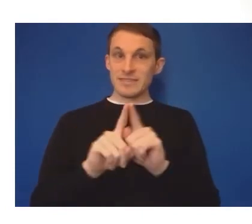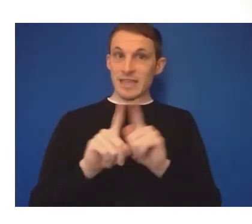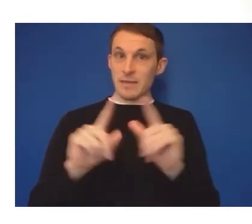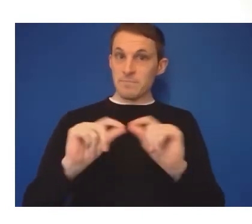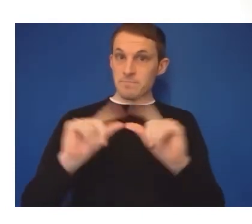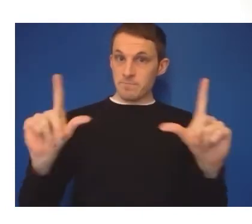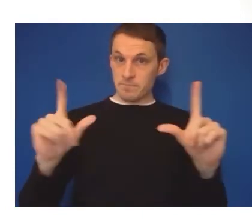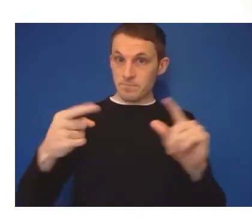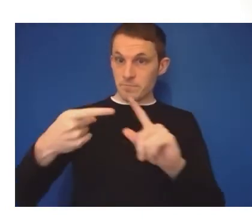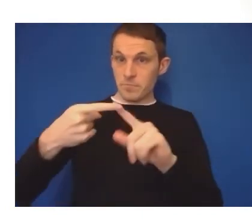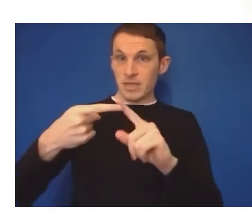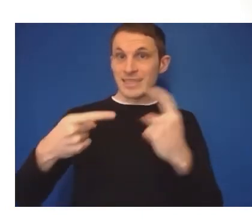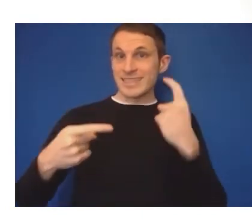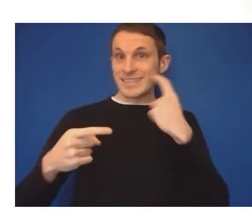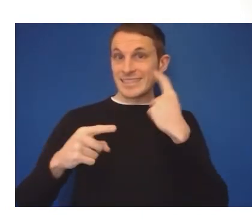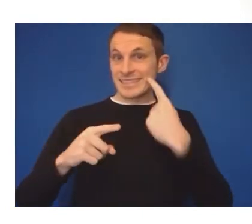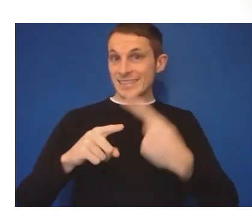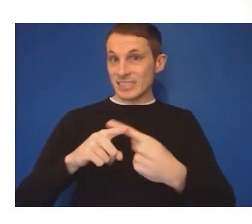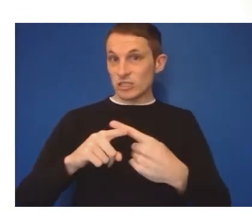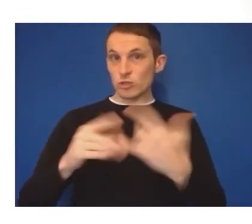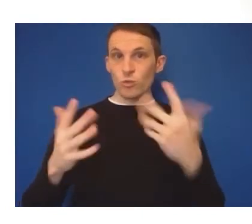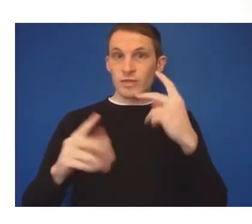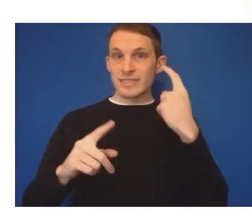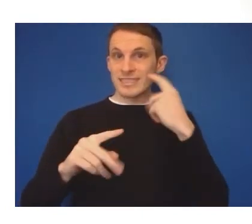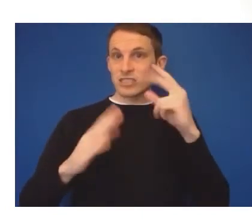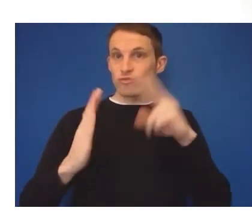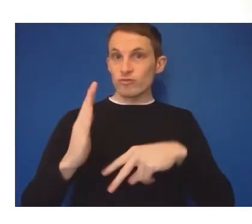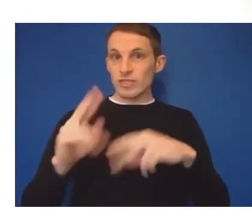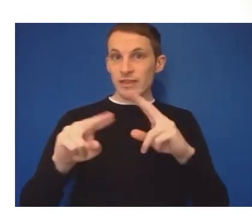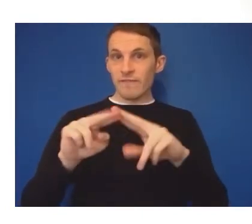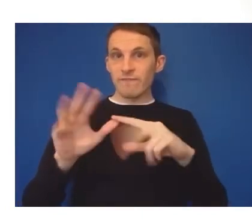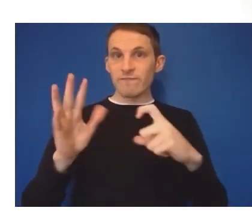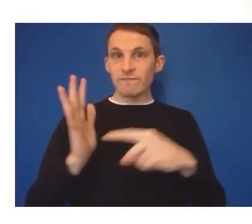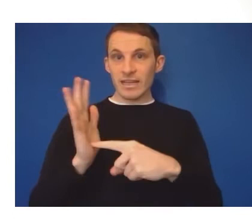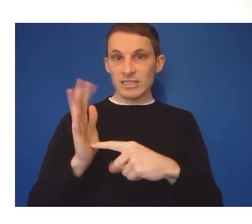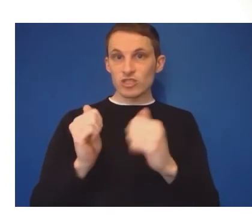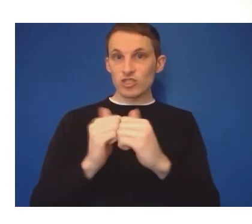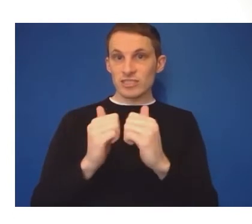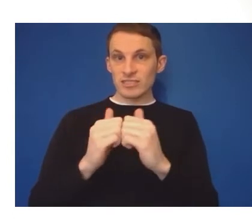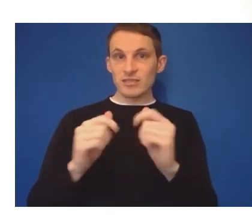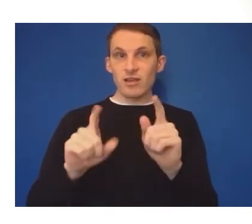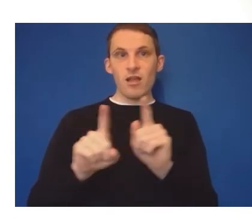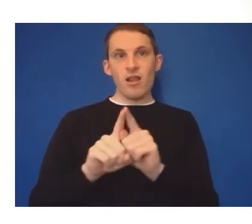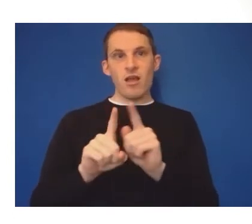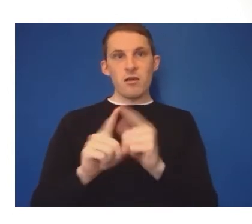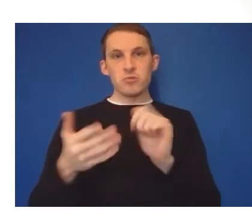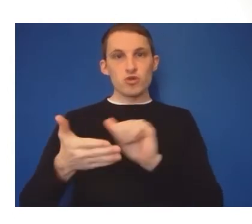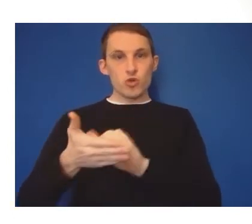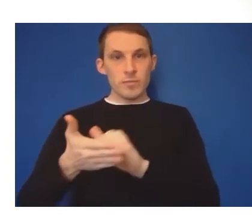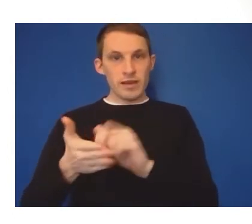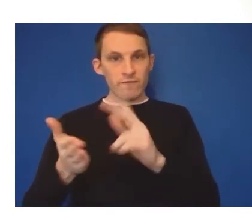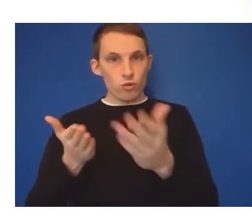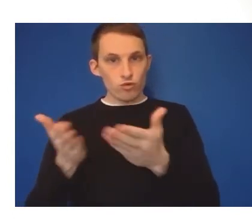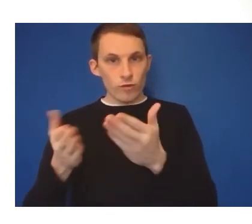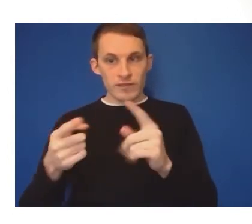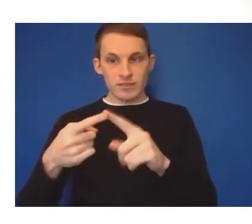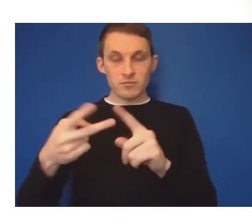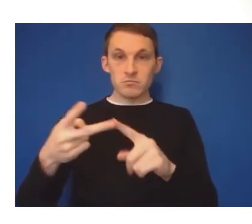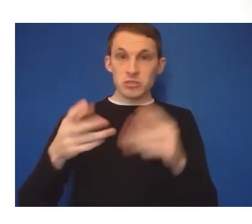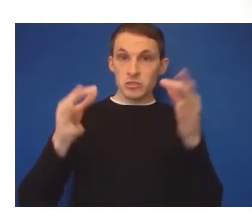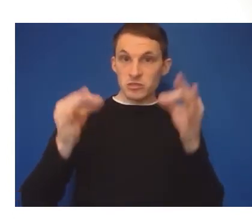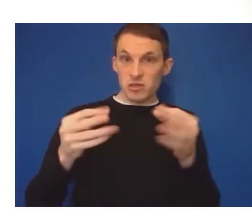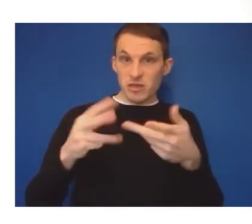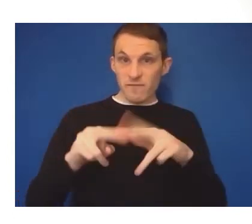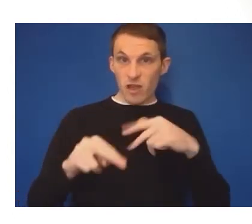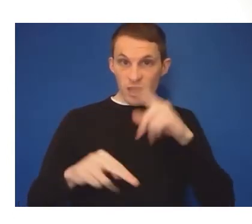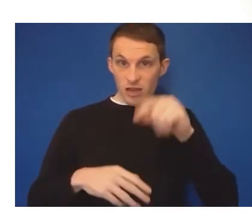or easy read fact sheets for customers about topics like shopping for a service, deciding if you can afford something,